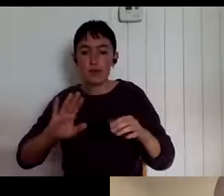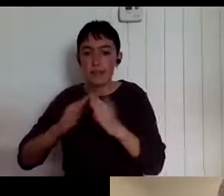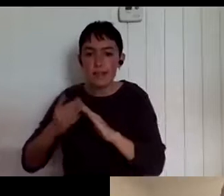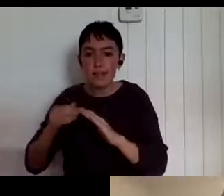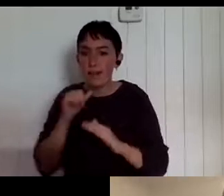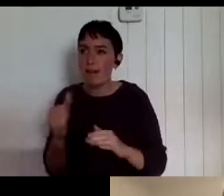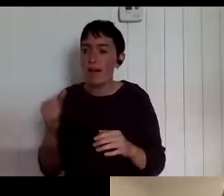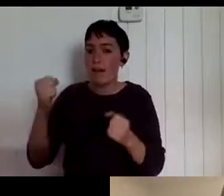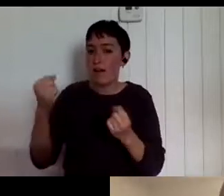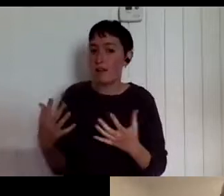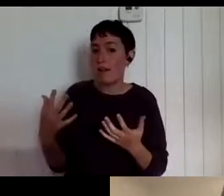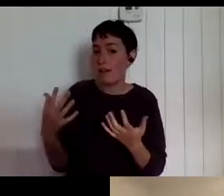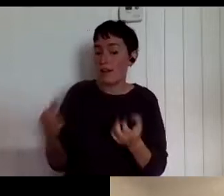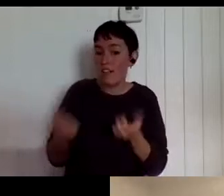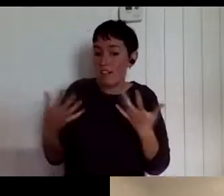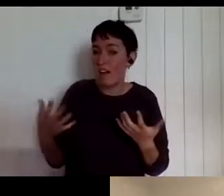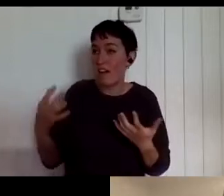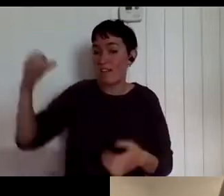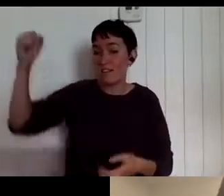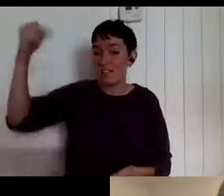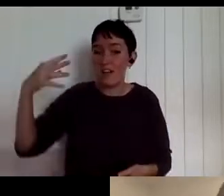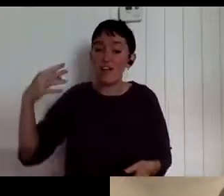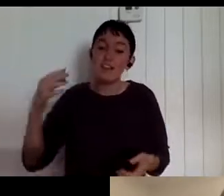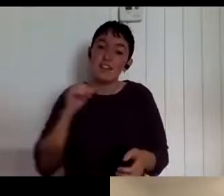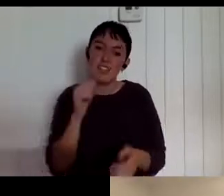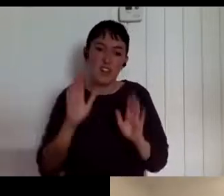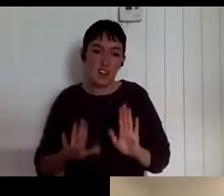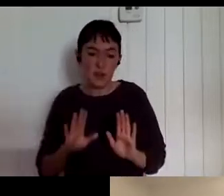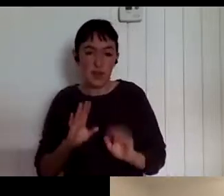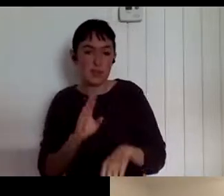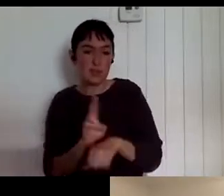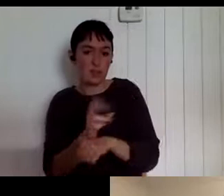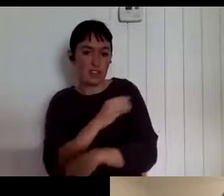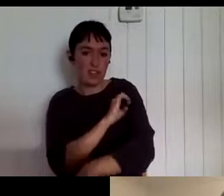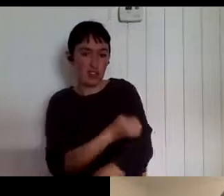efficient you can get that energy to wherever you need to be. Fair enough.